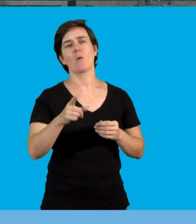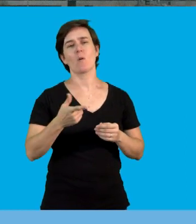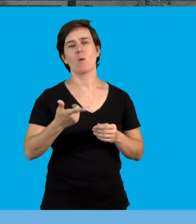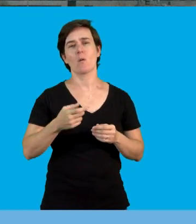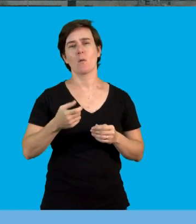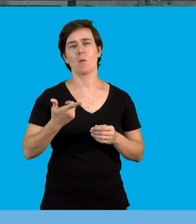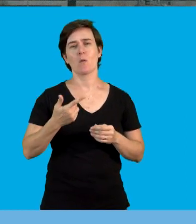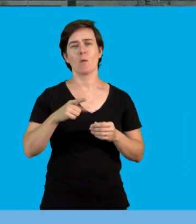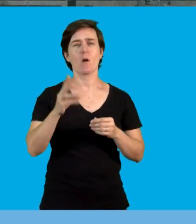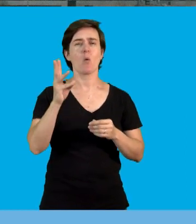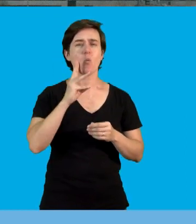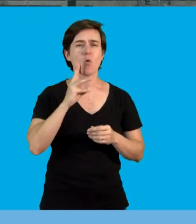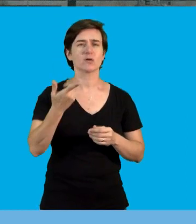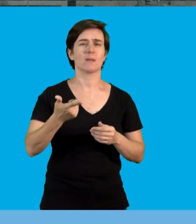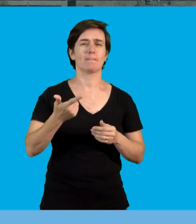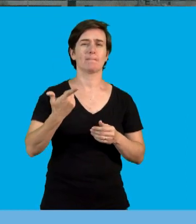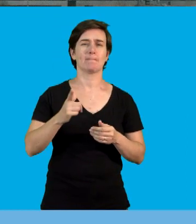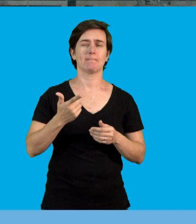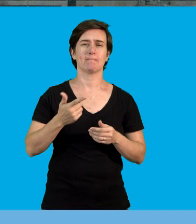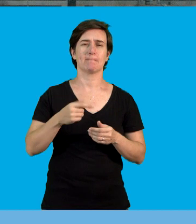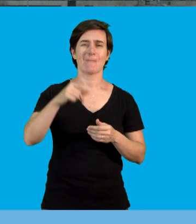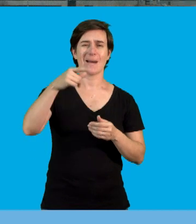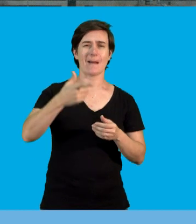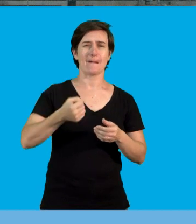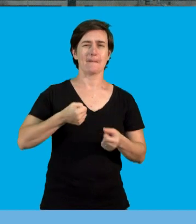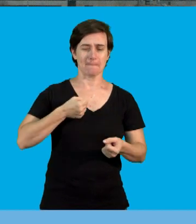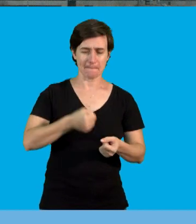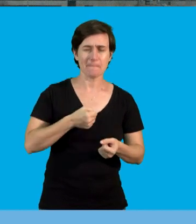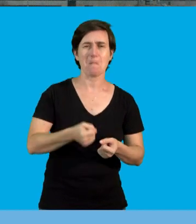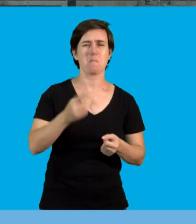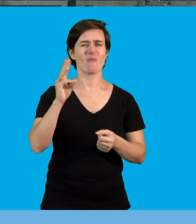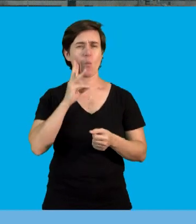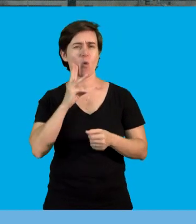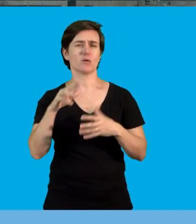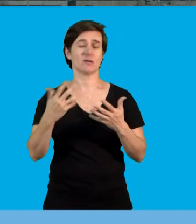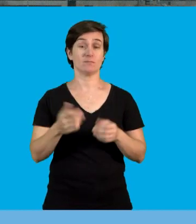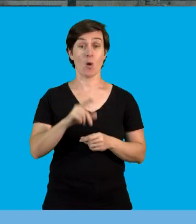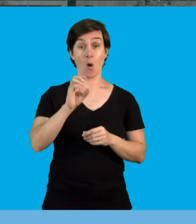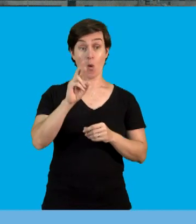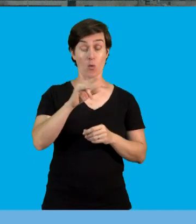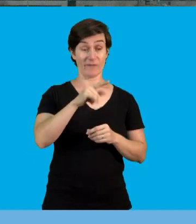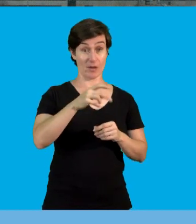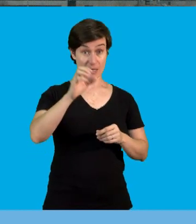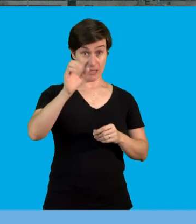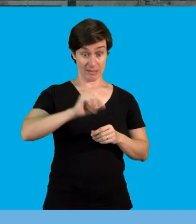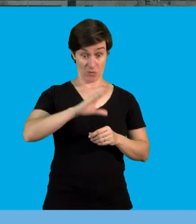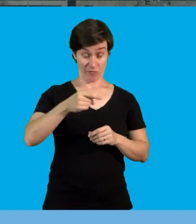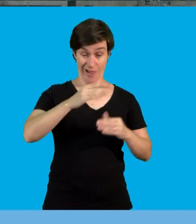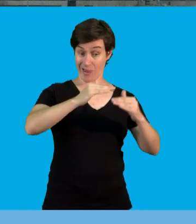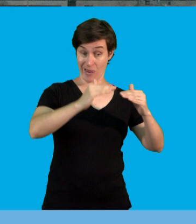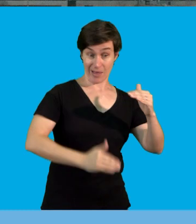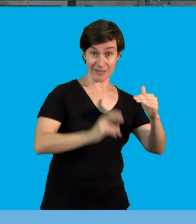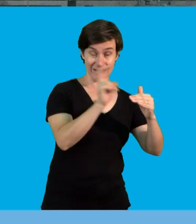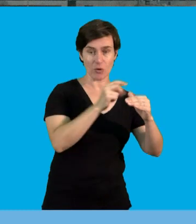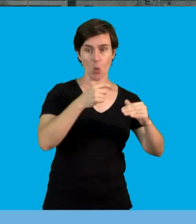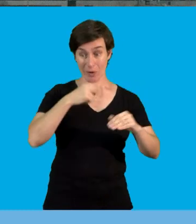to high-laying dams. However, if we supply less energy, or if less energy is available for us to use than what